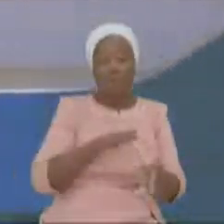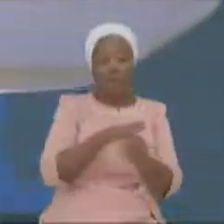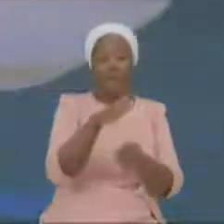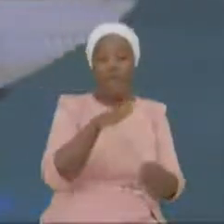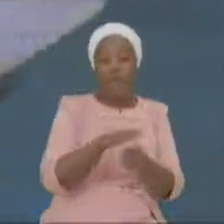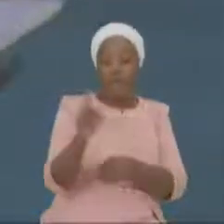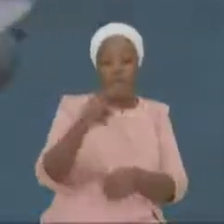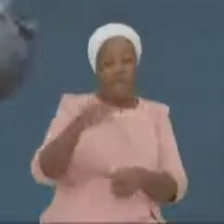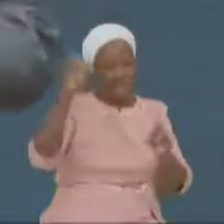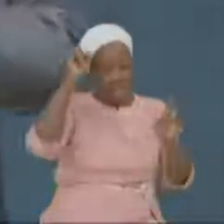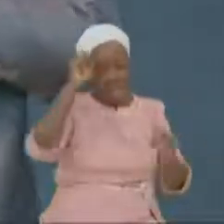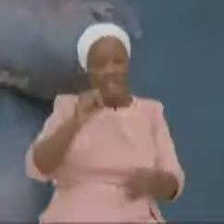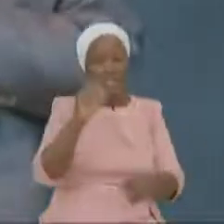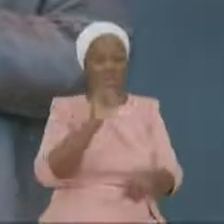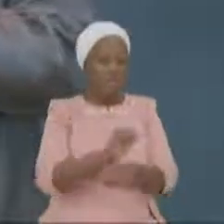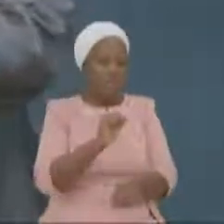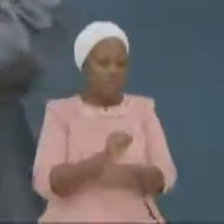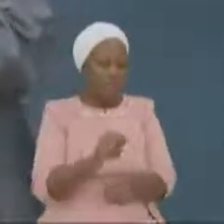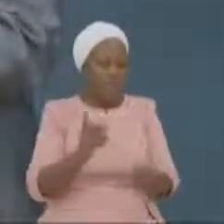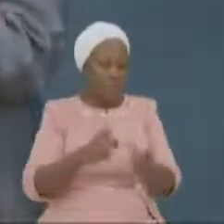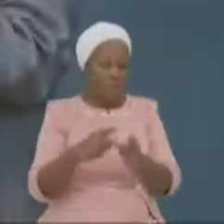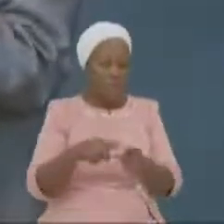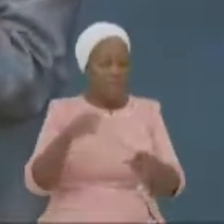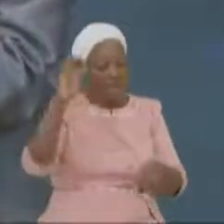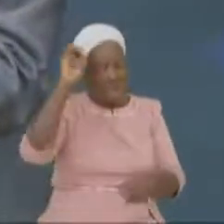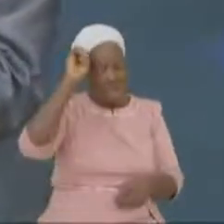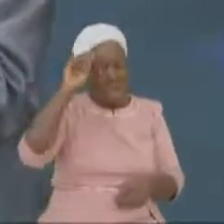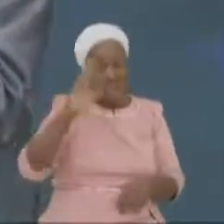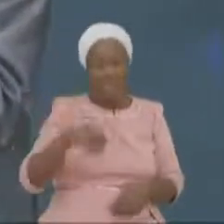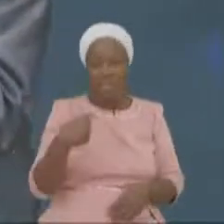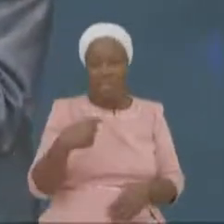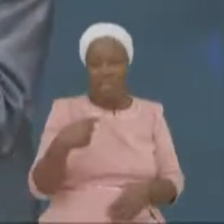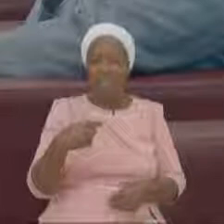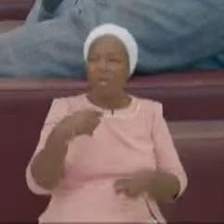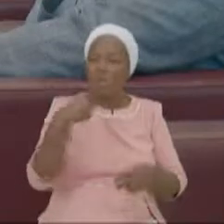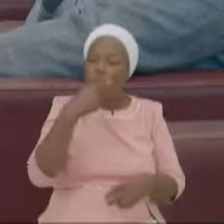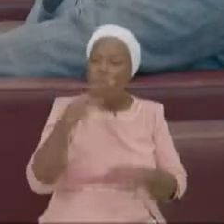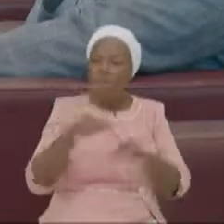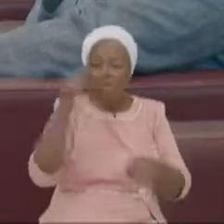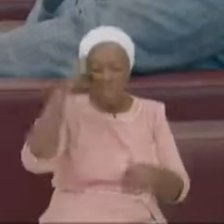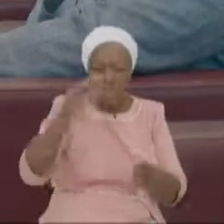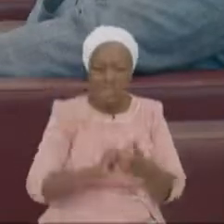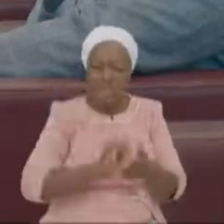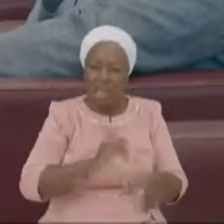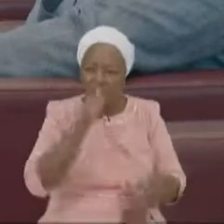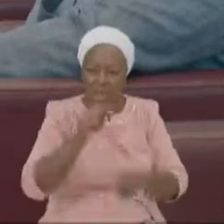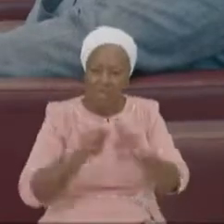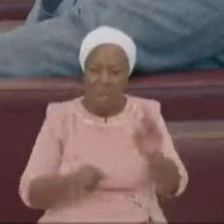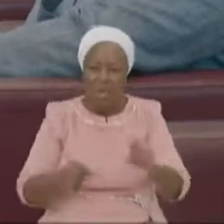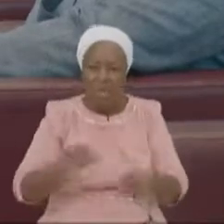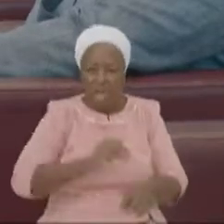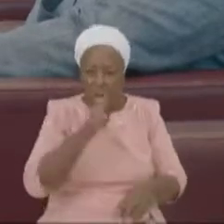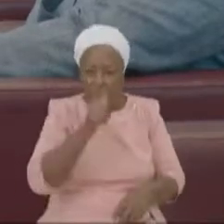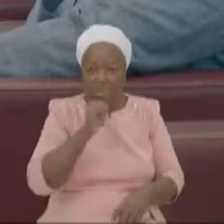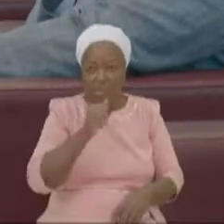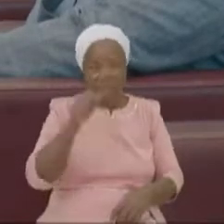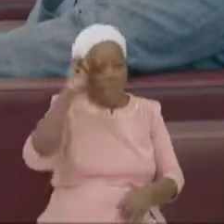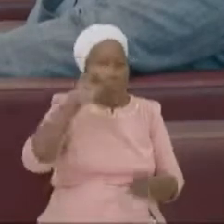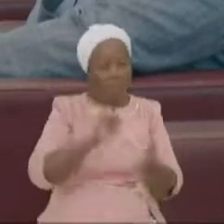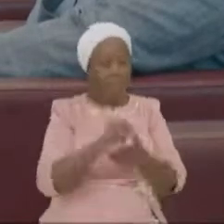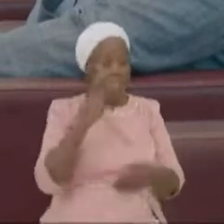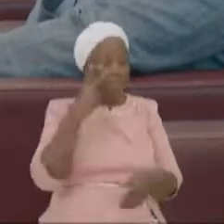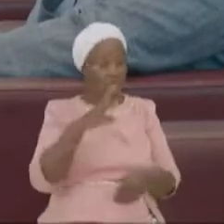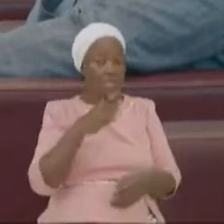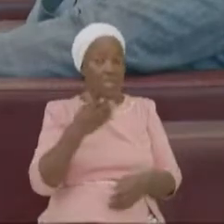fulfilled his course, he said, whom think ye that I am? I am not he, but behold, there